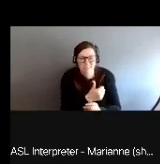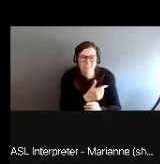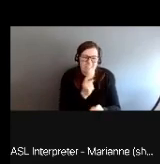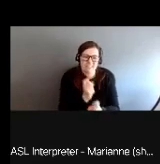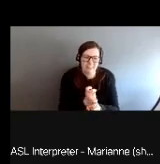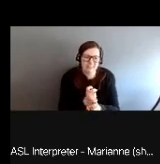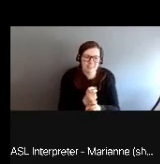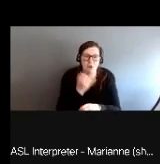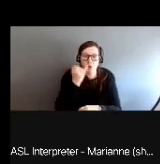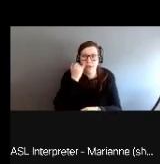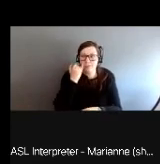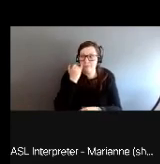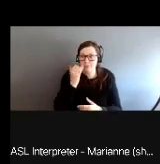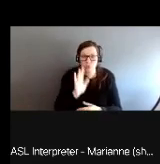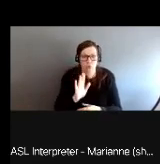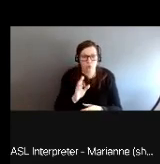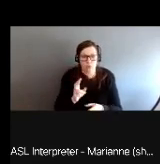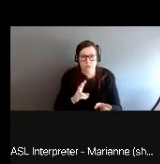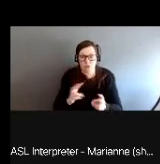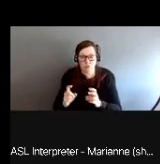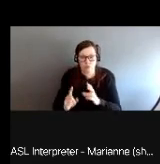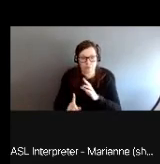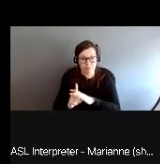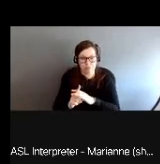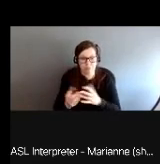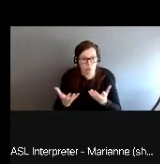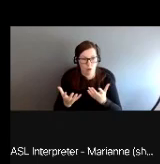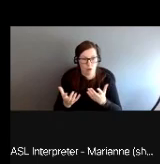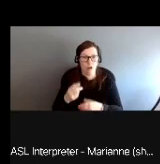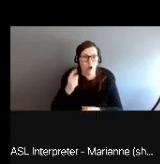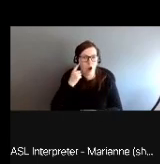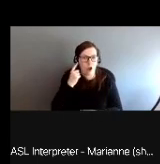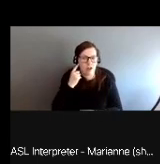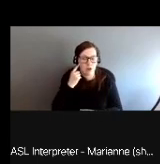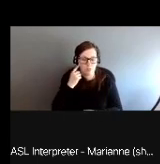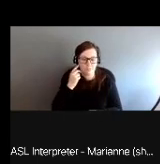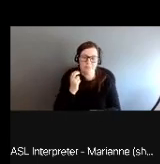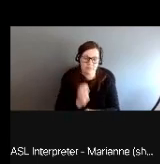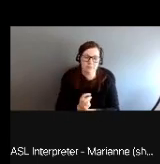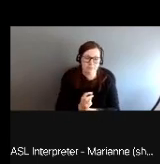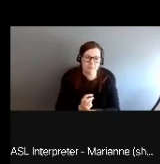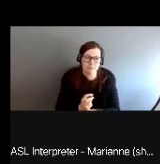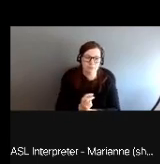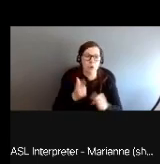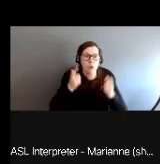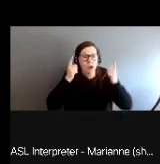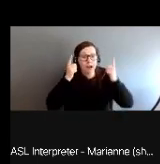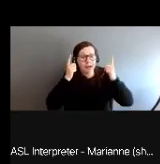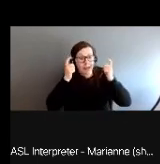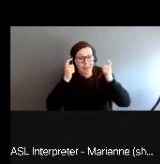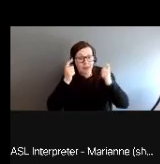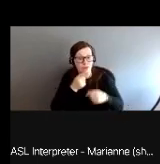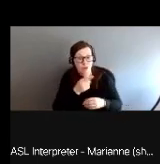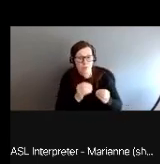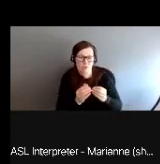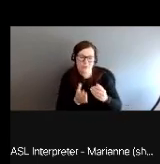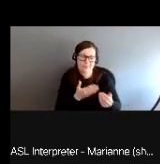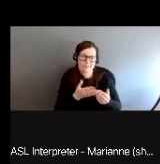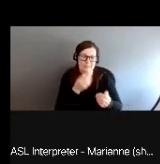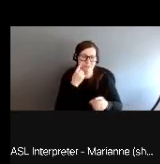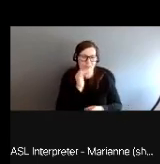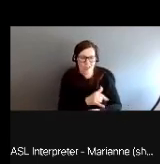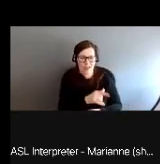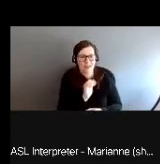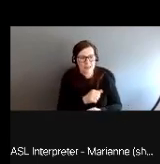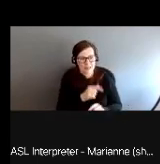why Camtasia or tools like that are a bit better, because you can really focus on seconds within the video, and then you can cut them